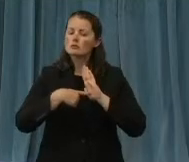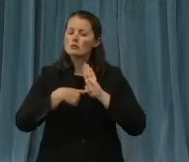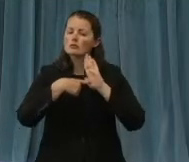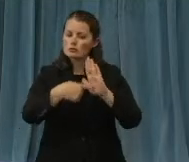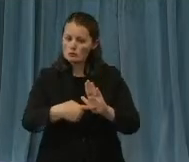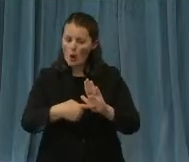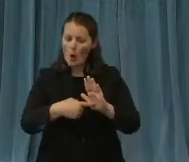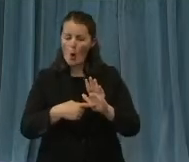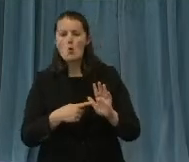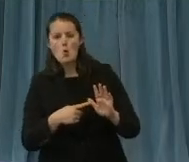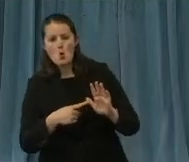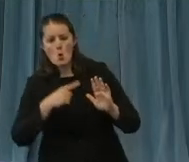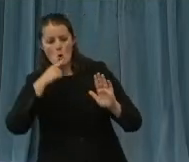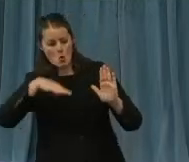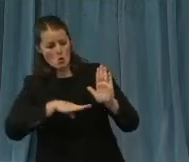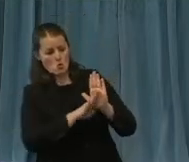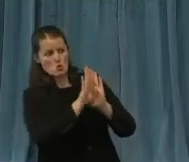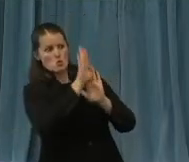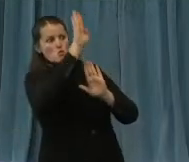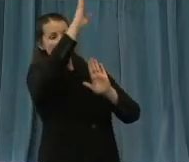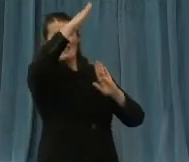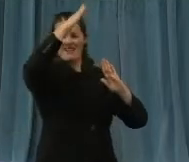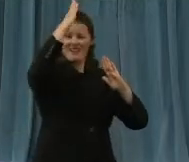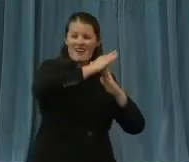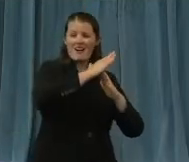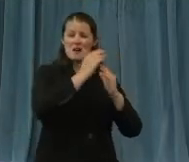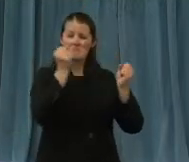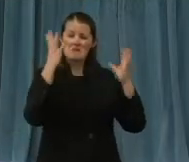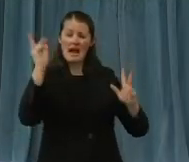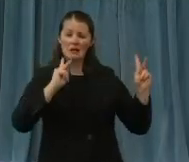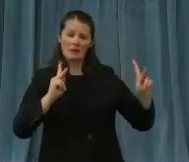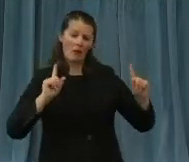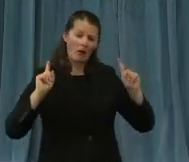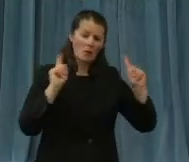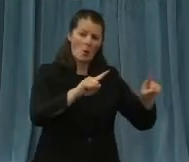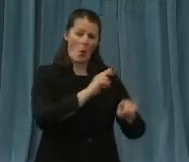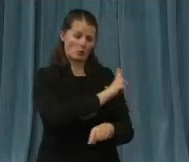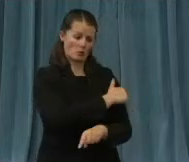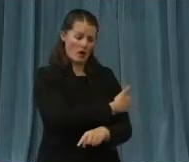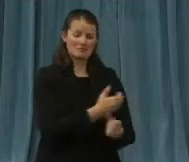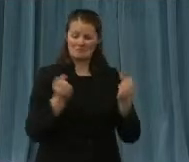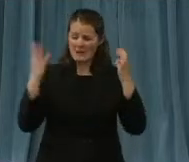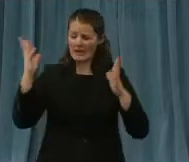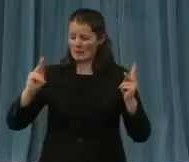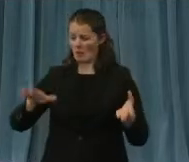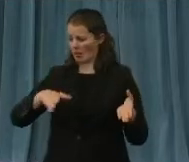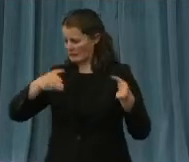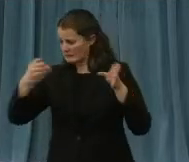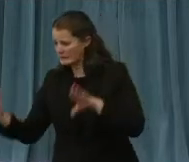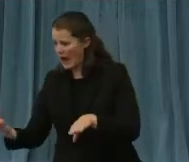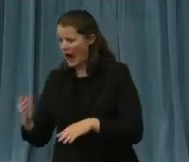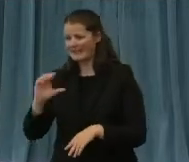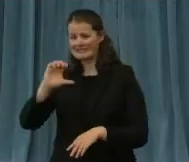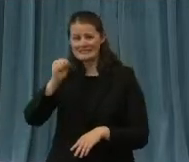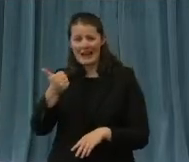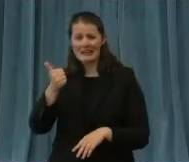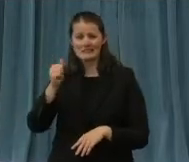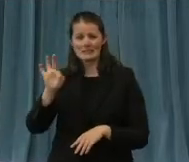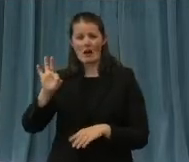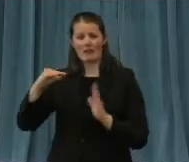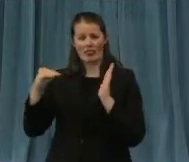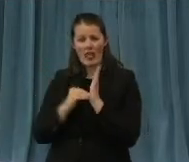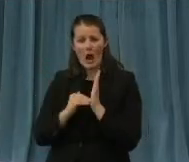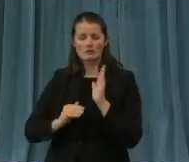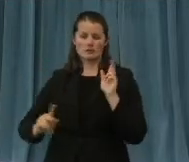with peak hospitalizations and being very high and death tolls in the tens of thousands. The